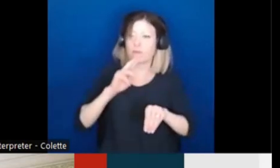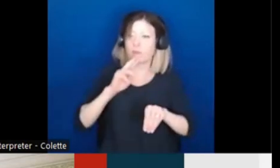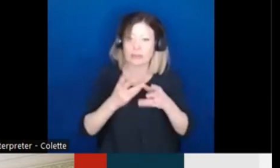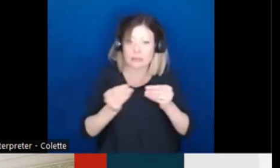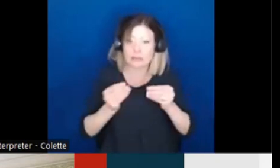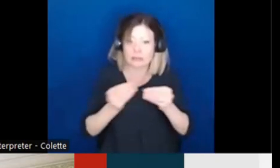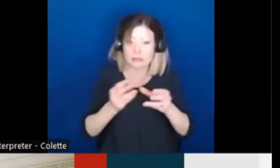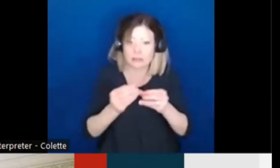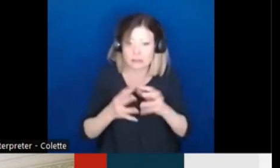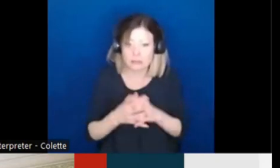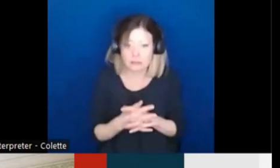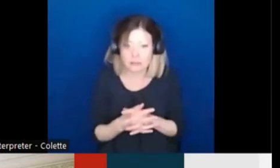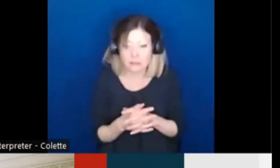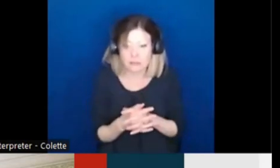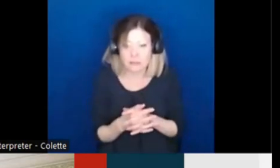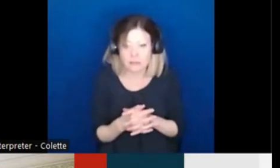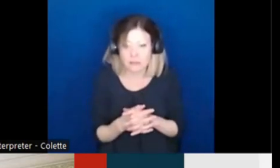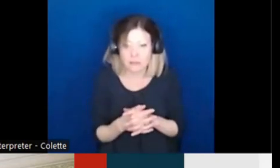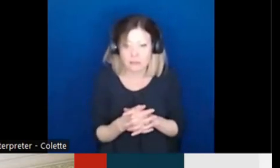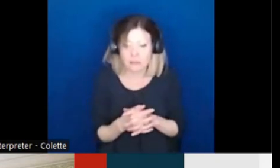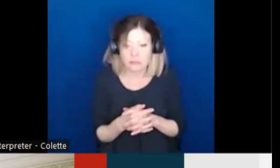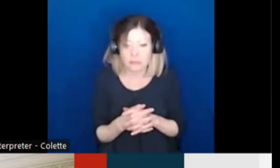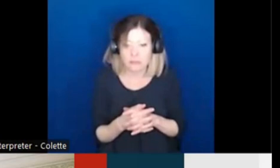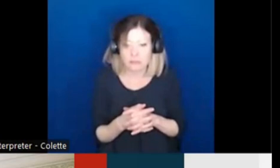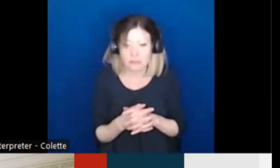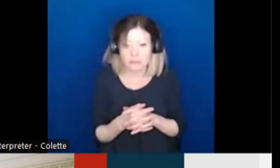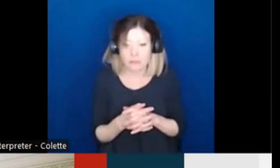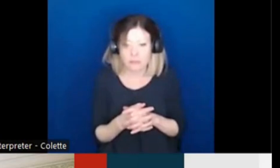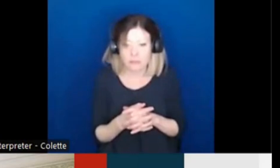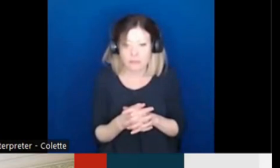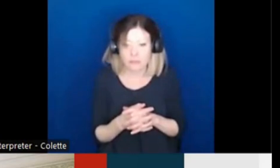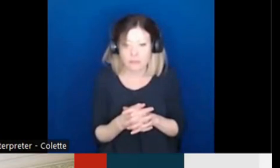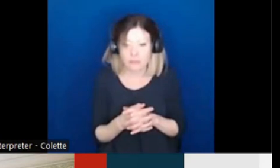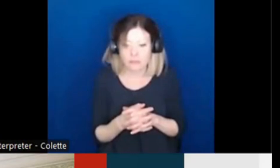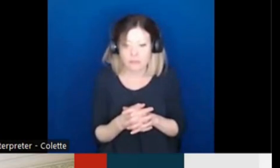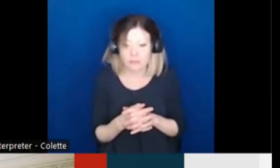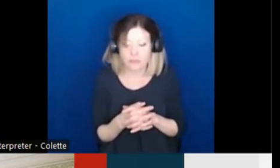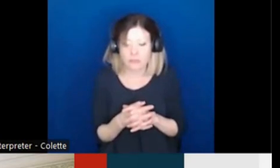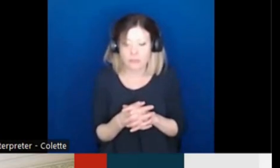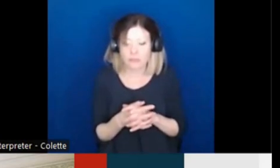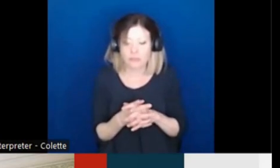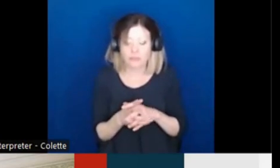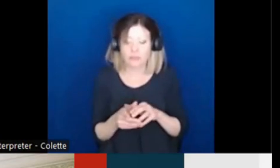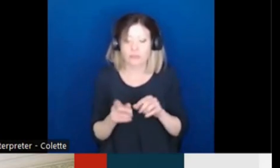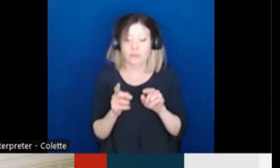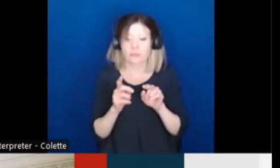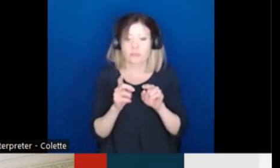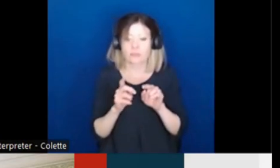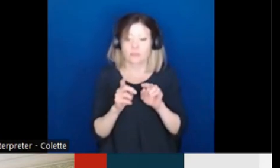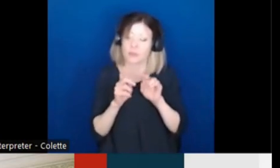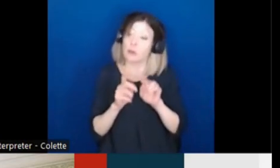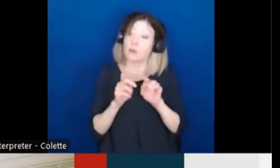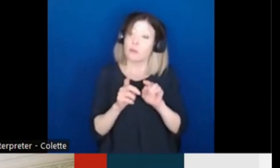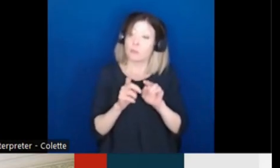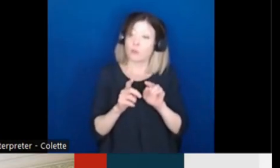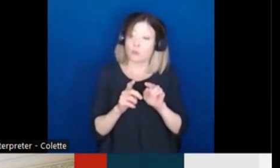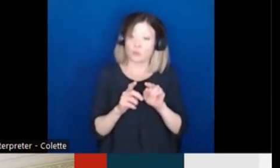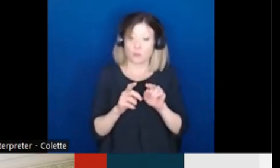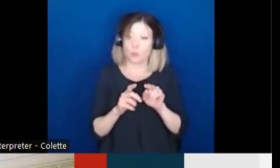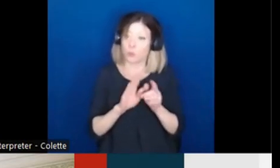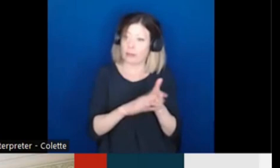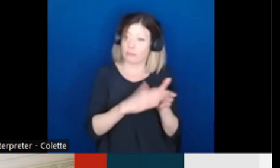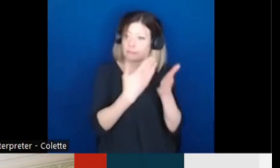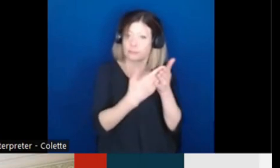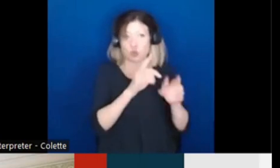It would have felt more lived in. But we're trying to give people as real and vivid a sense as we